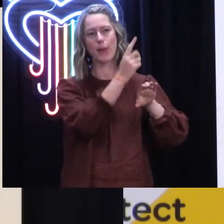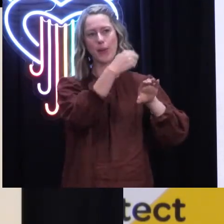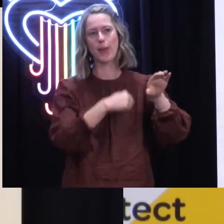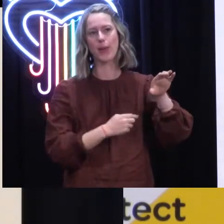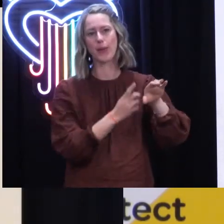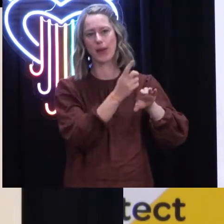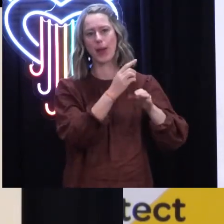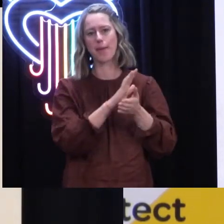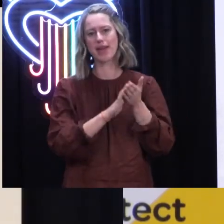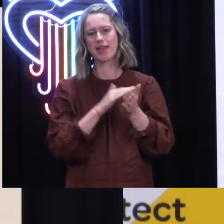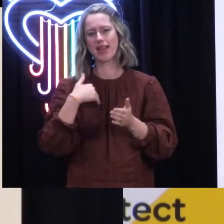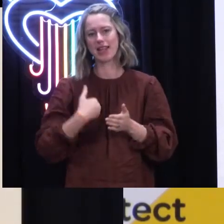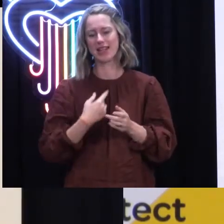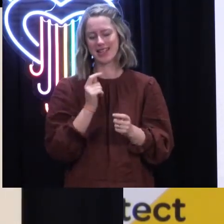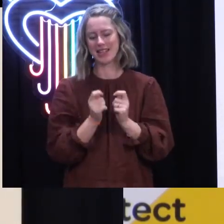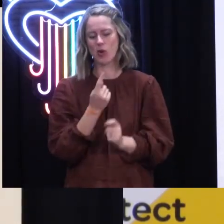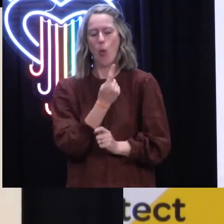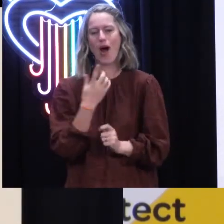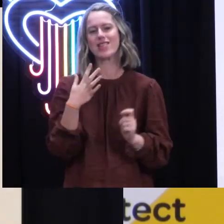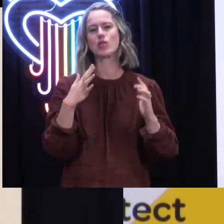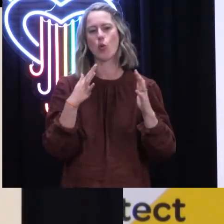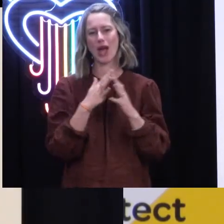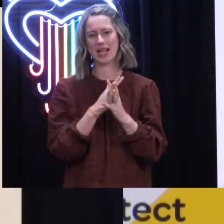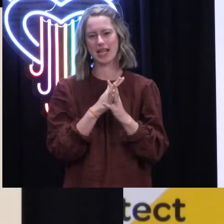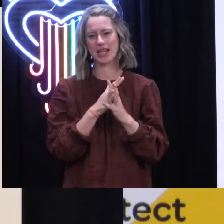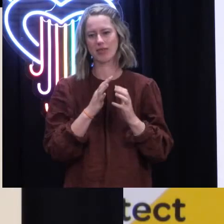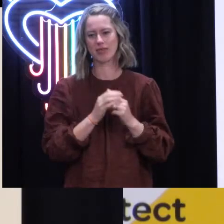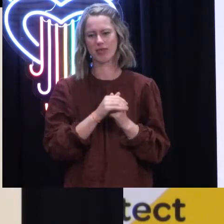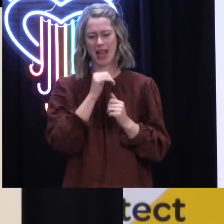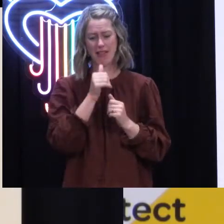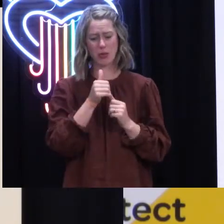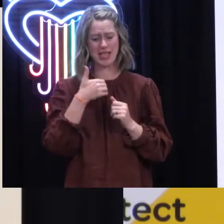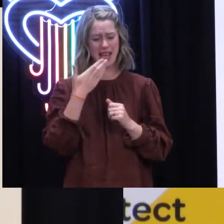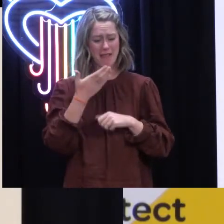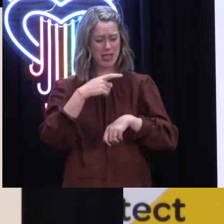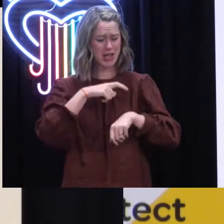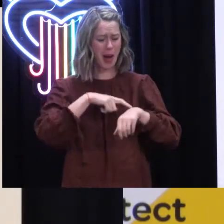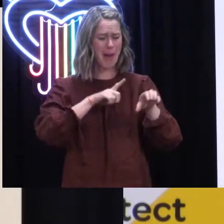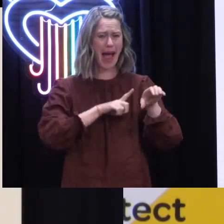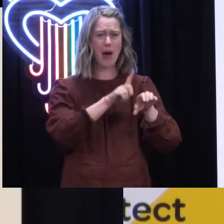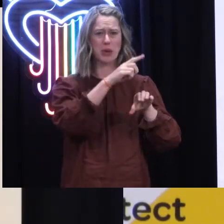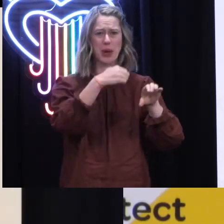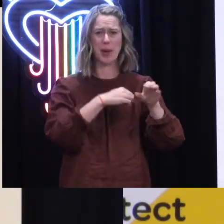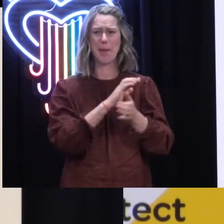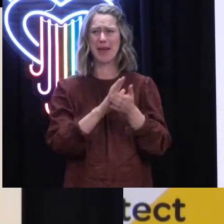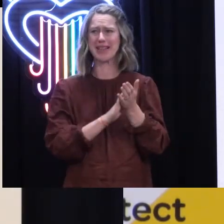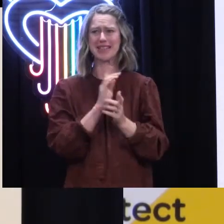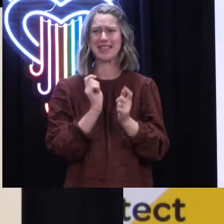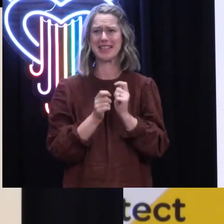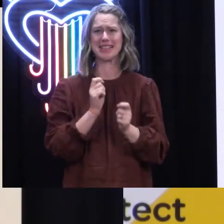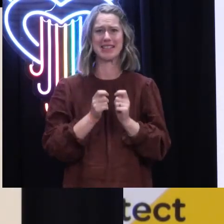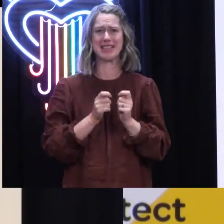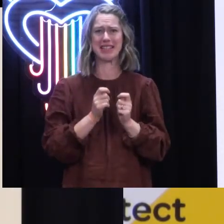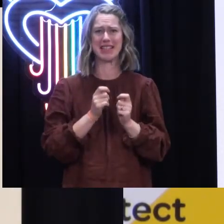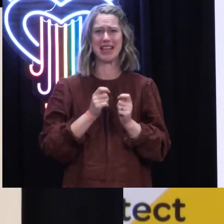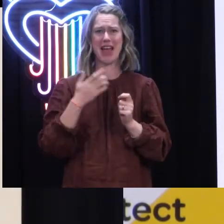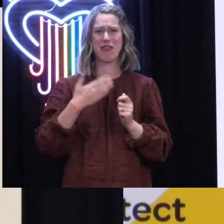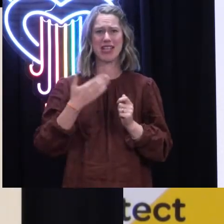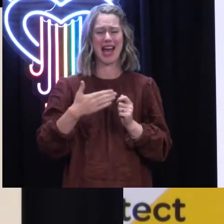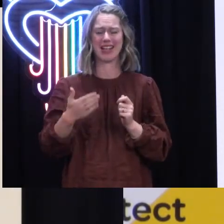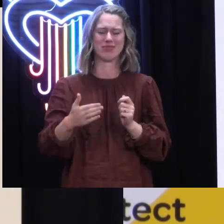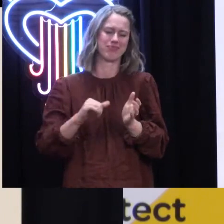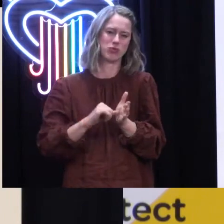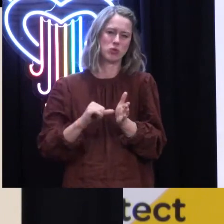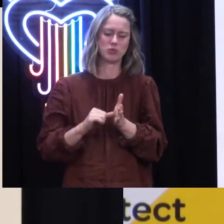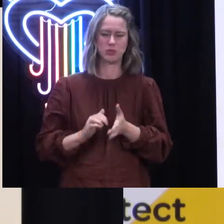weekly cycle. To factor in the fact if you said it had to be on every point of departure, you could end up requiring them to be tested every single